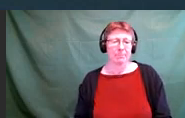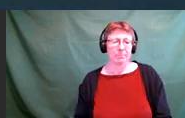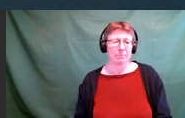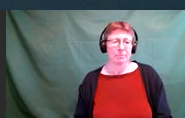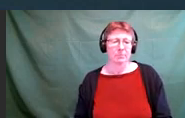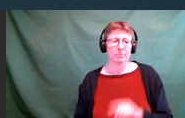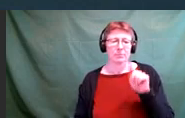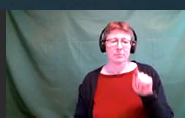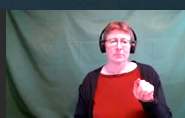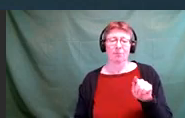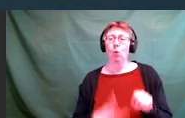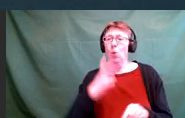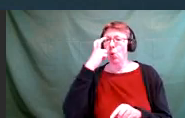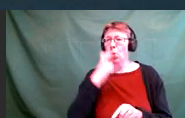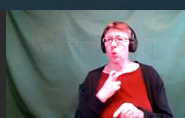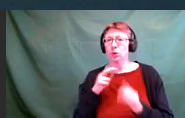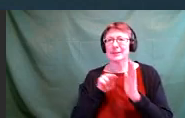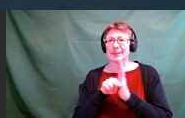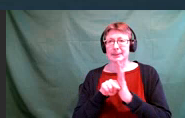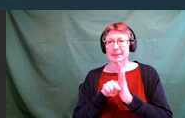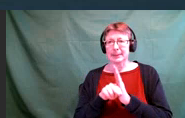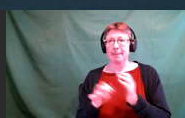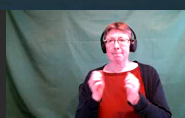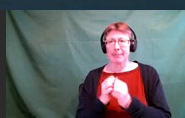the exam papers,